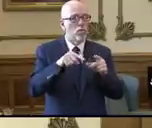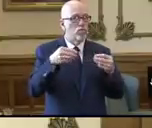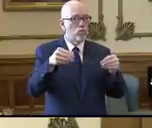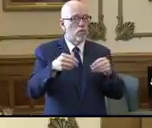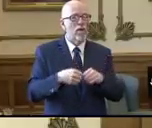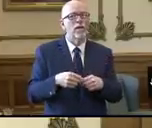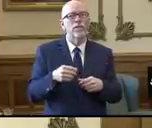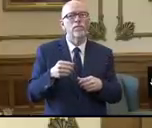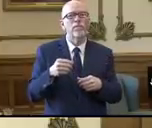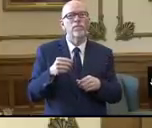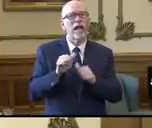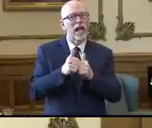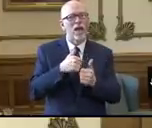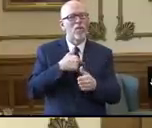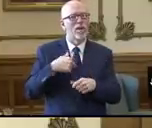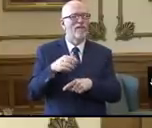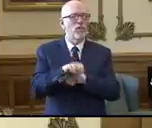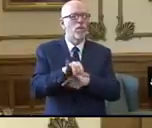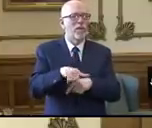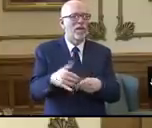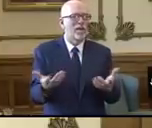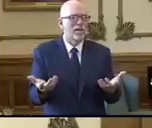Yeah. How are we enforcing that?